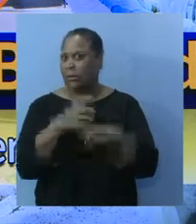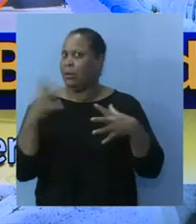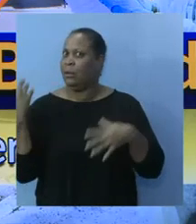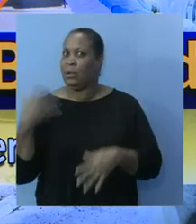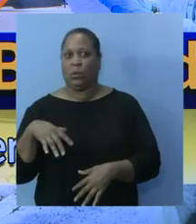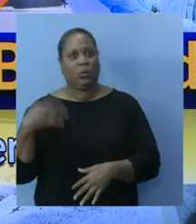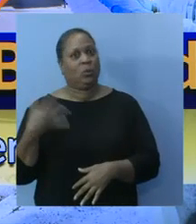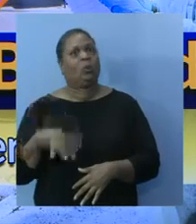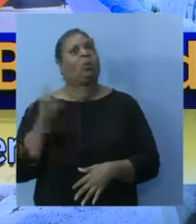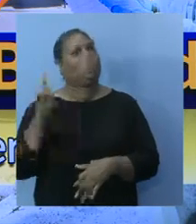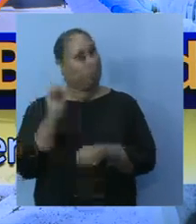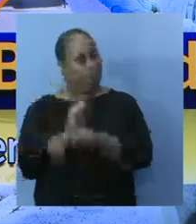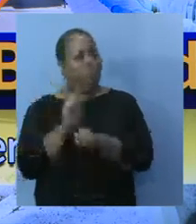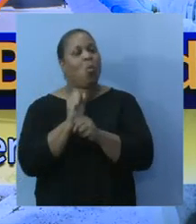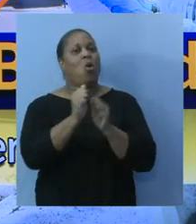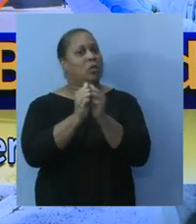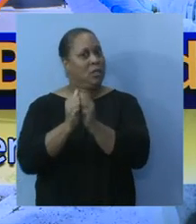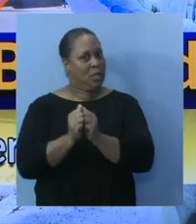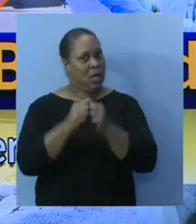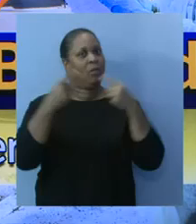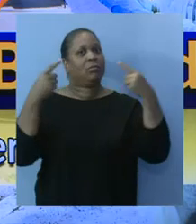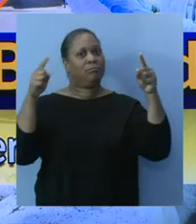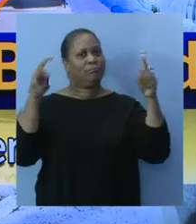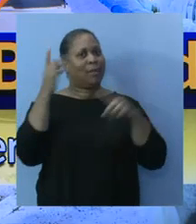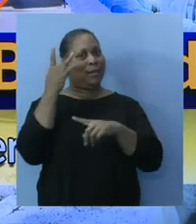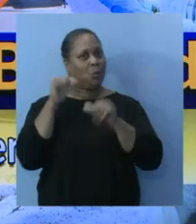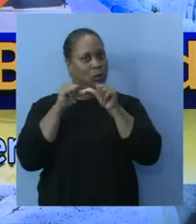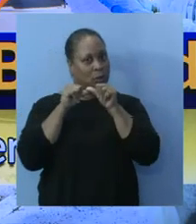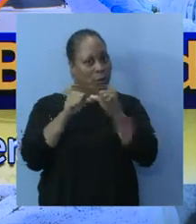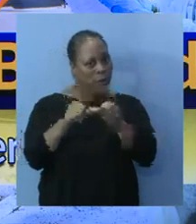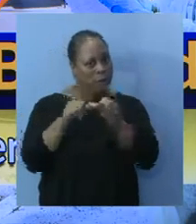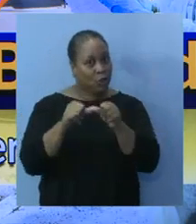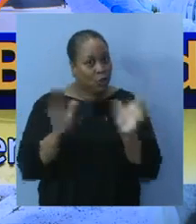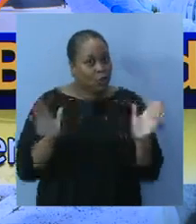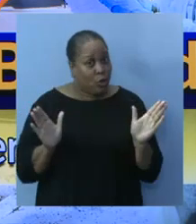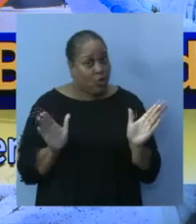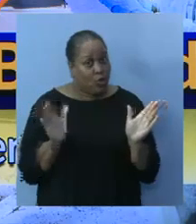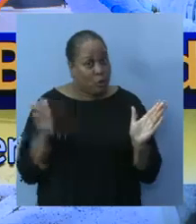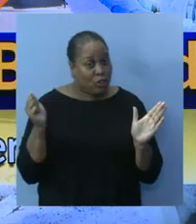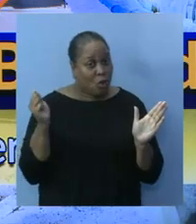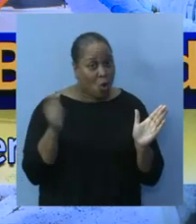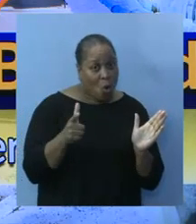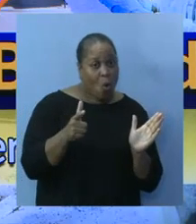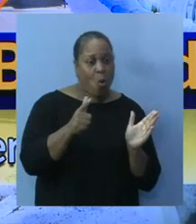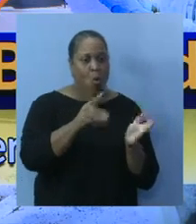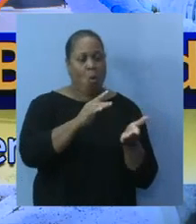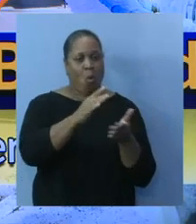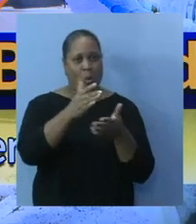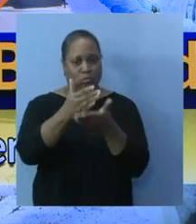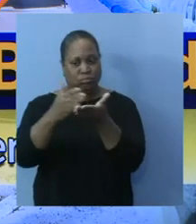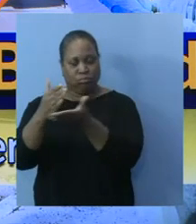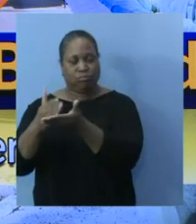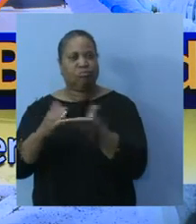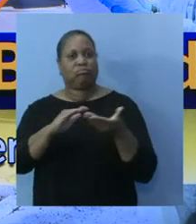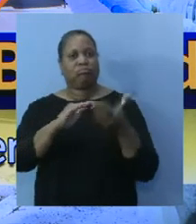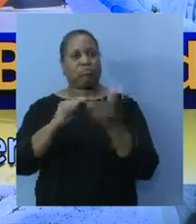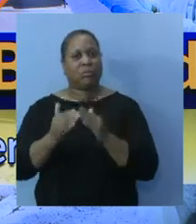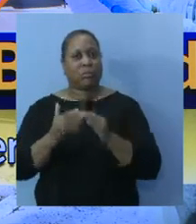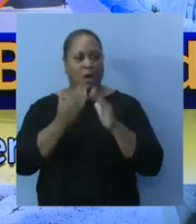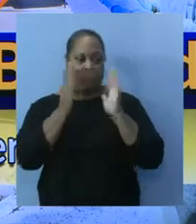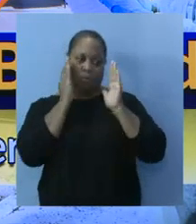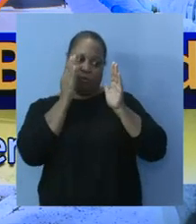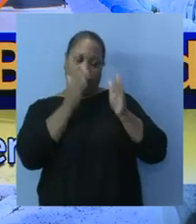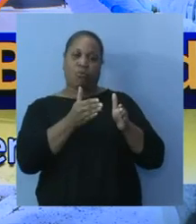to work together to do it. And that is the reason why we're going to continue to encourage all segments of the community, but especially focus our message